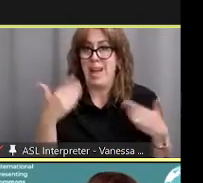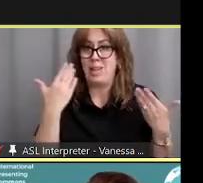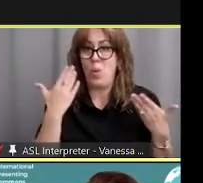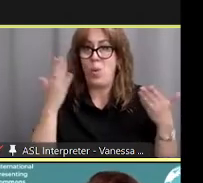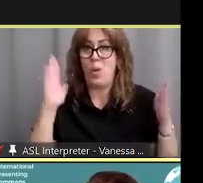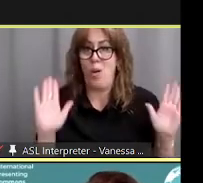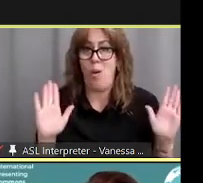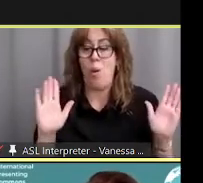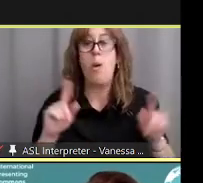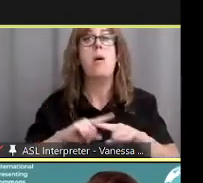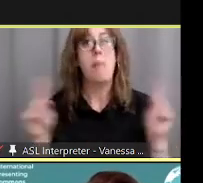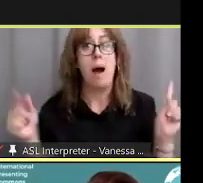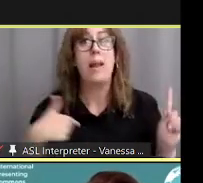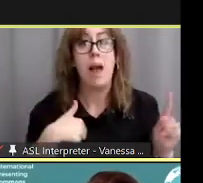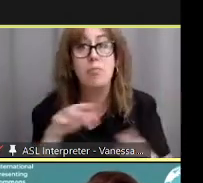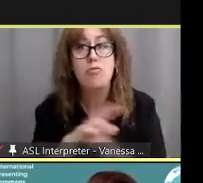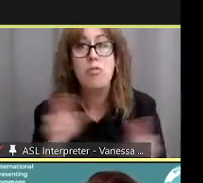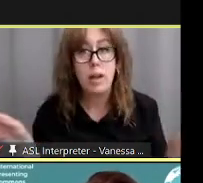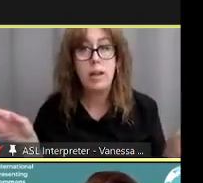ready